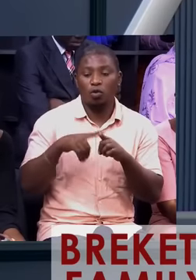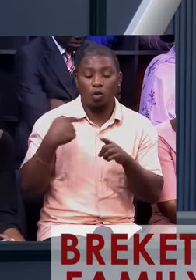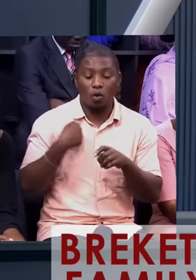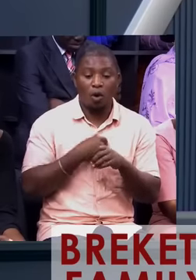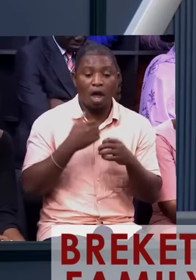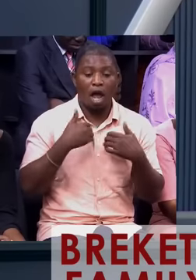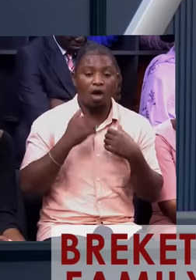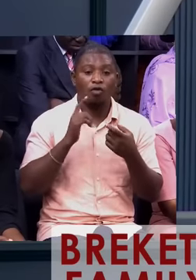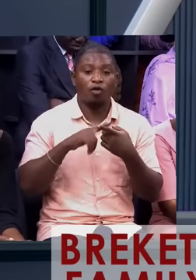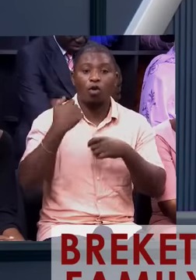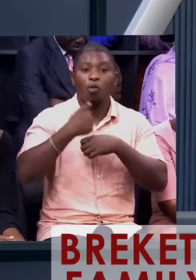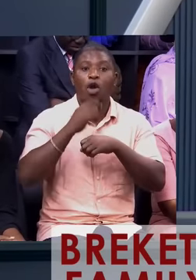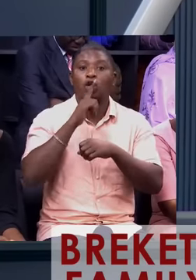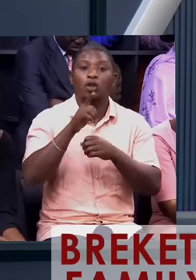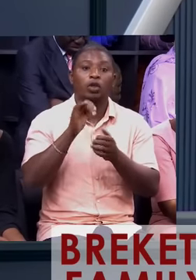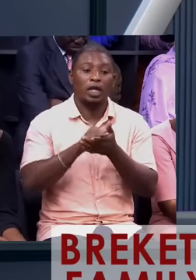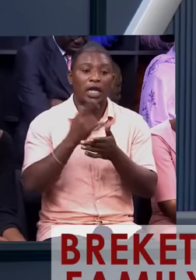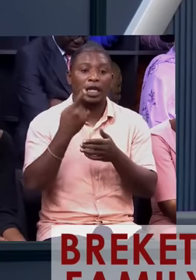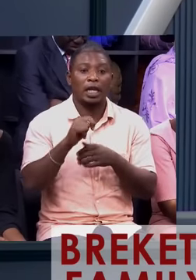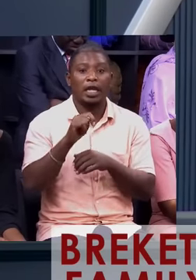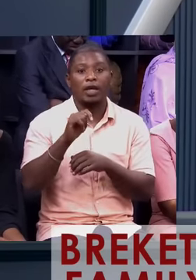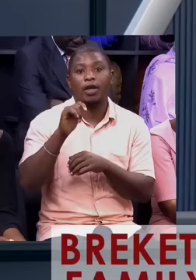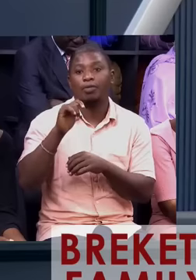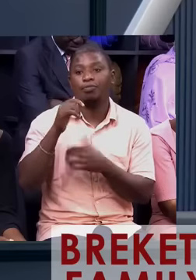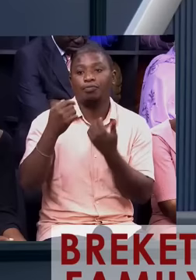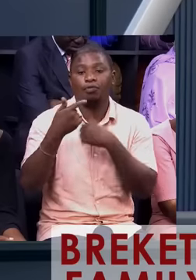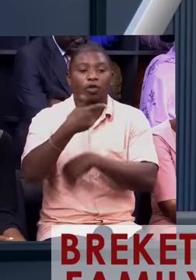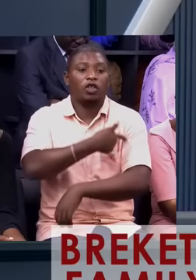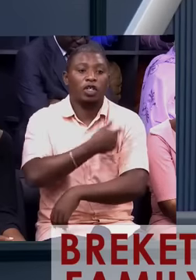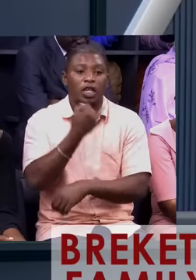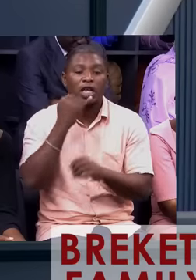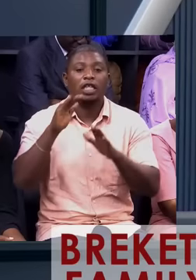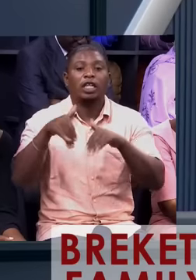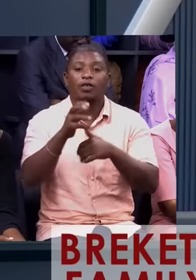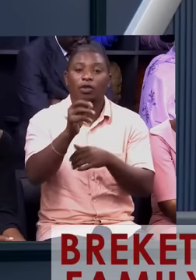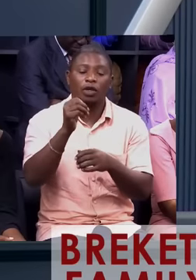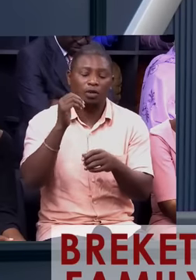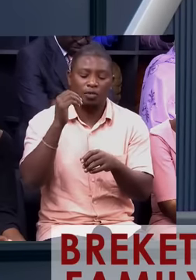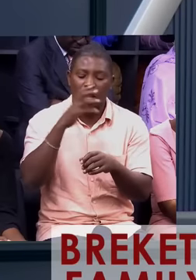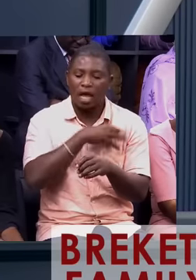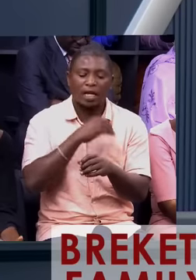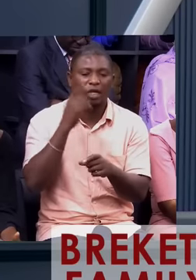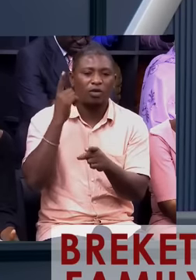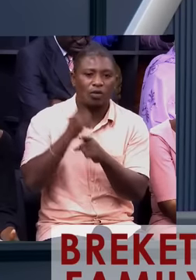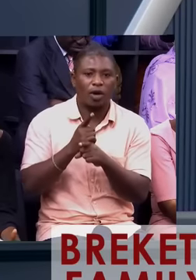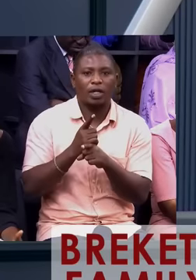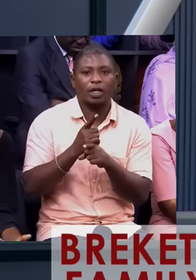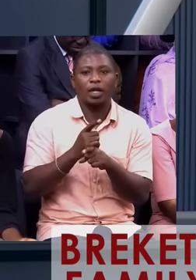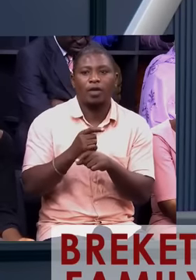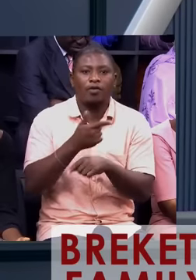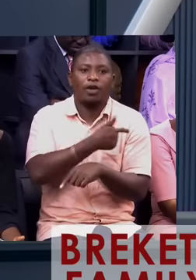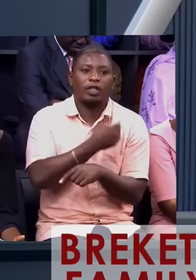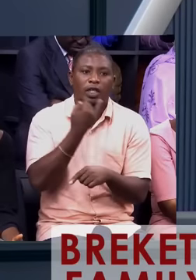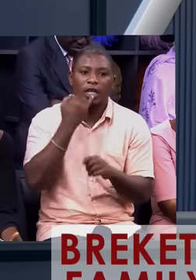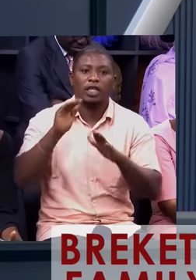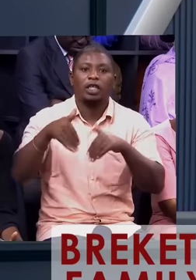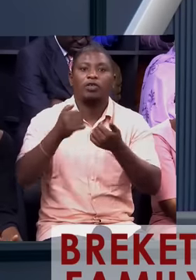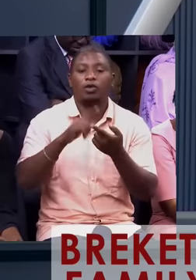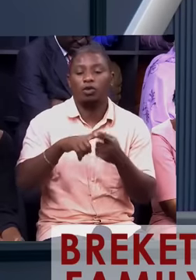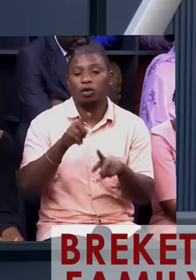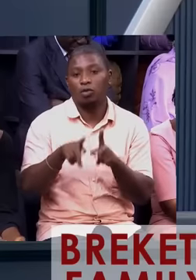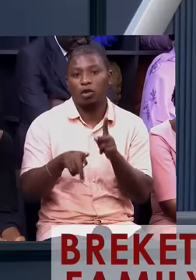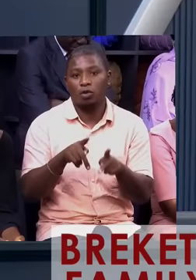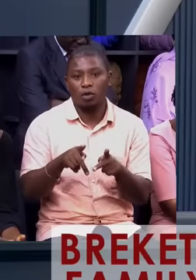vacine is given to them at the right in the right product is given to our people and also for the women here we they check